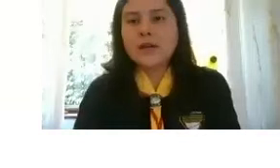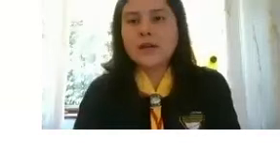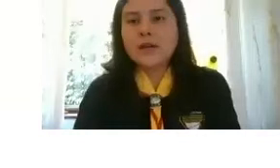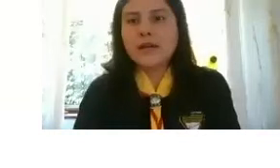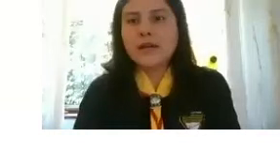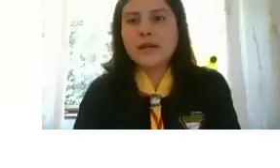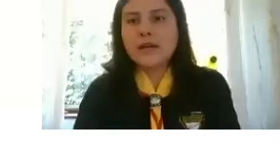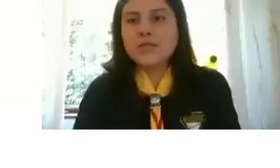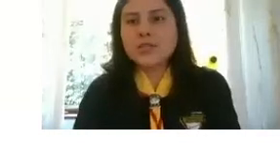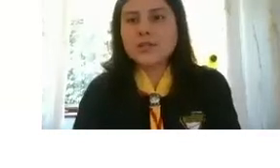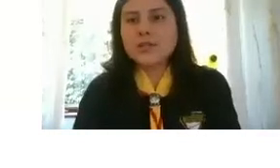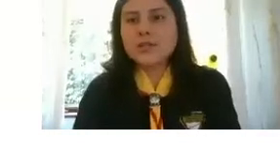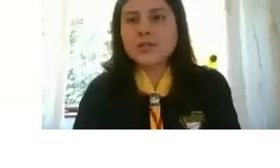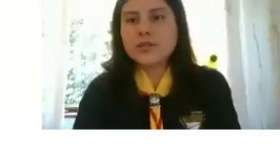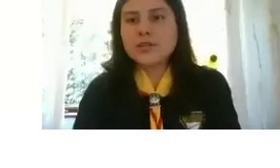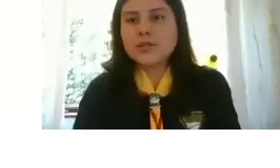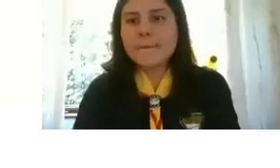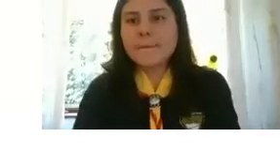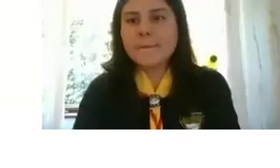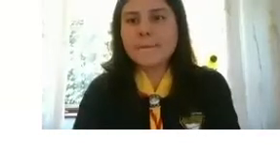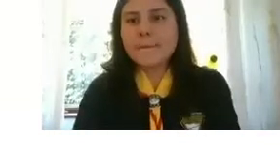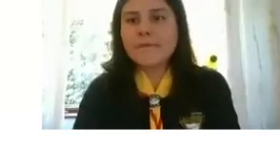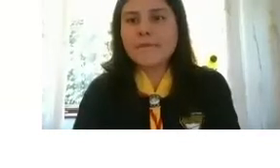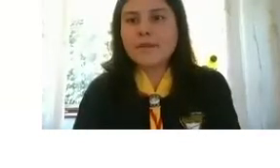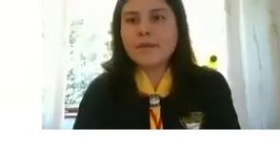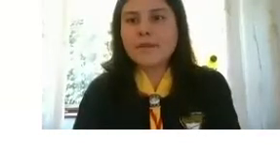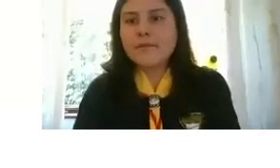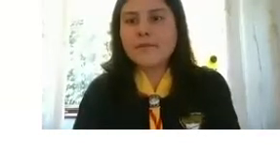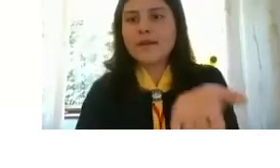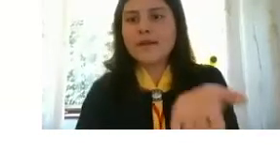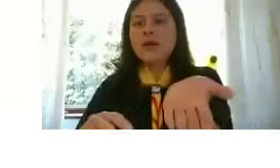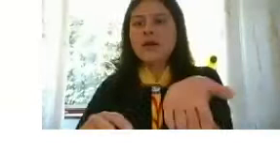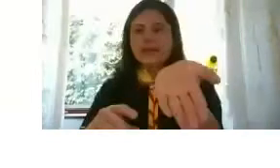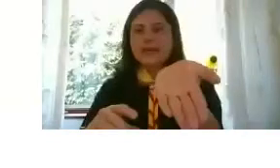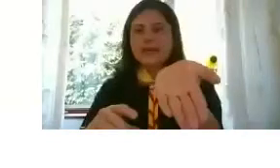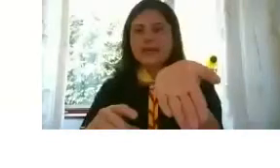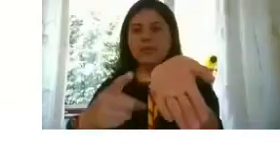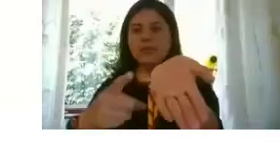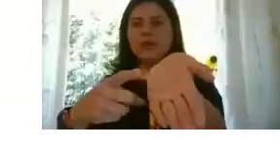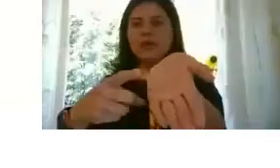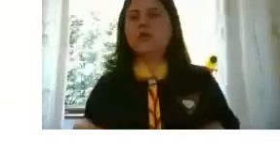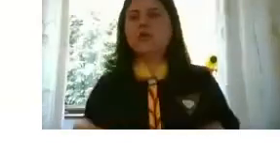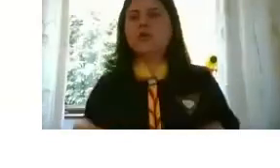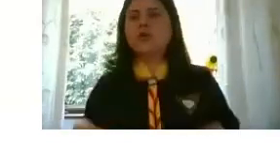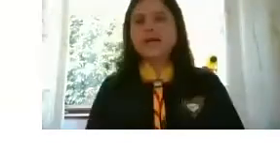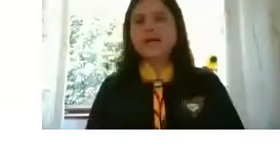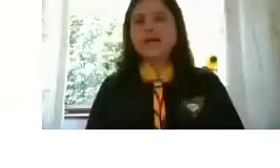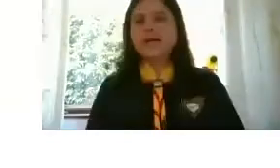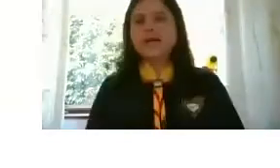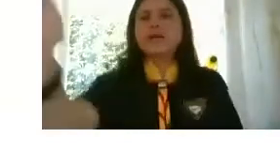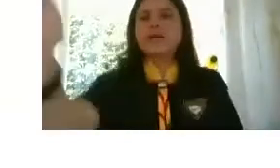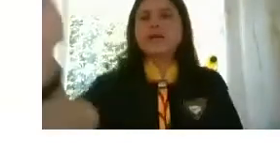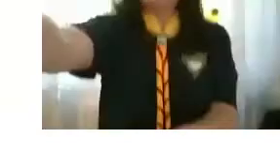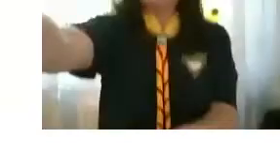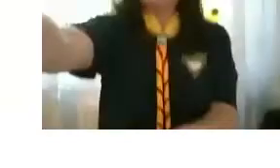how am I showing to you. What am I? Here am I. Okay, some people will be talking and you have your hands,